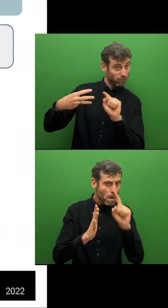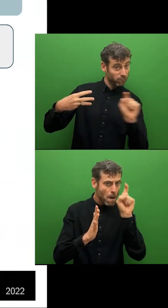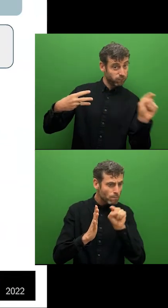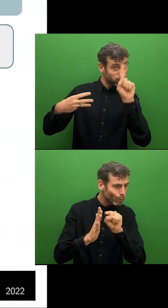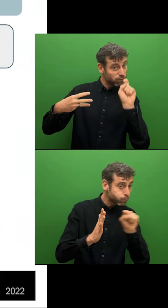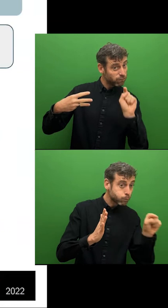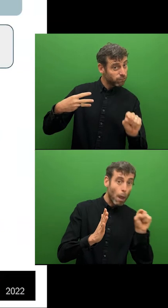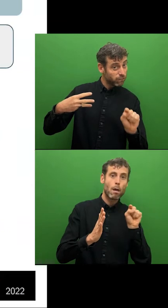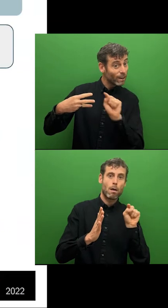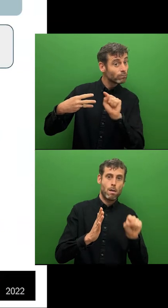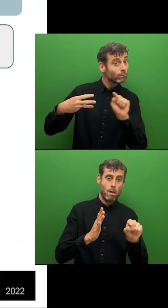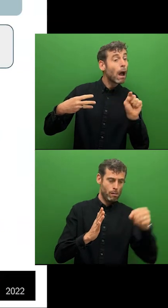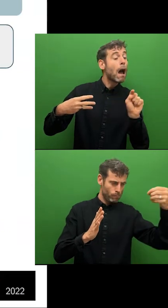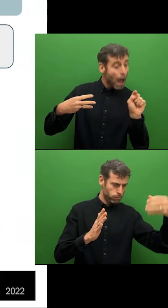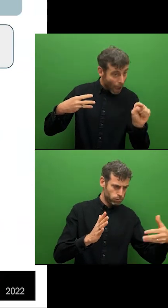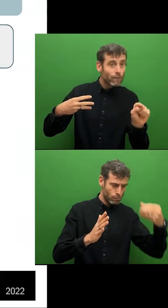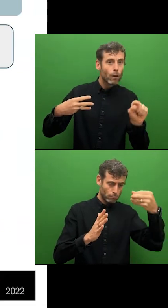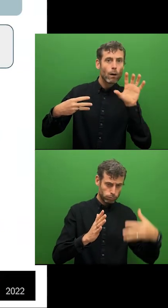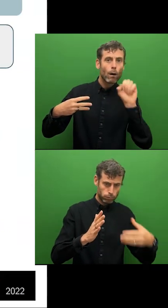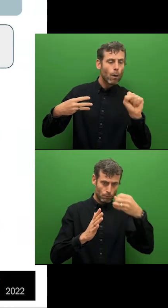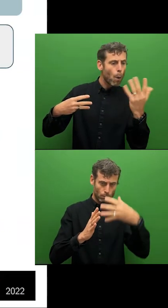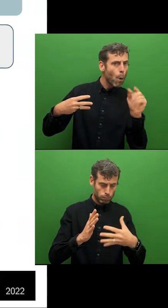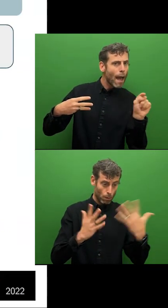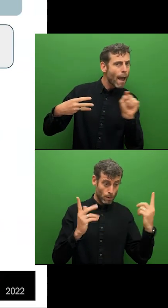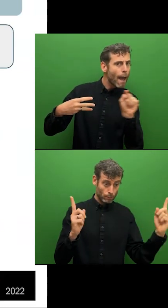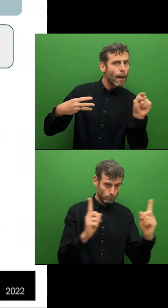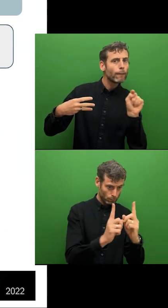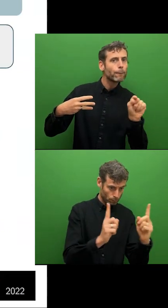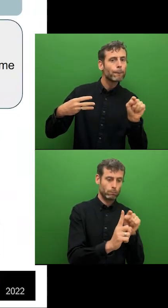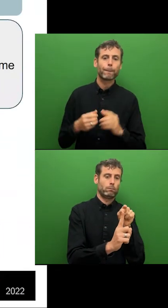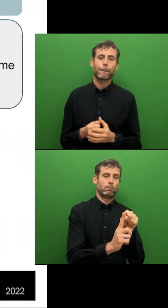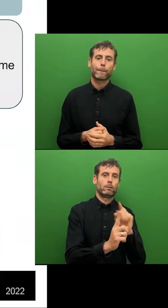video, and if so, we localize the sign.